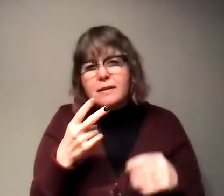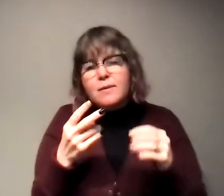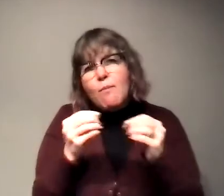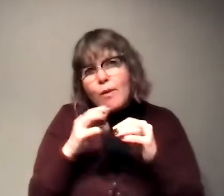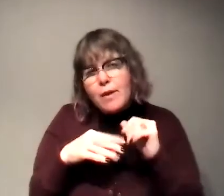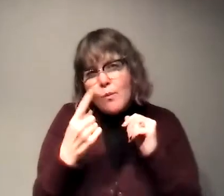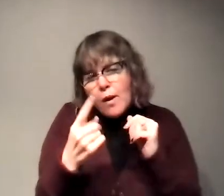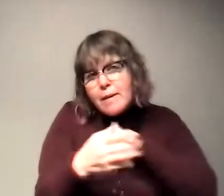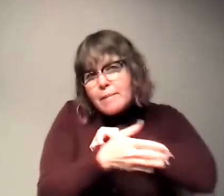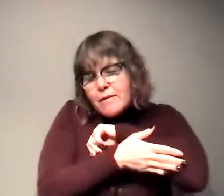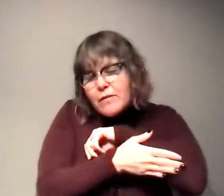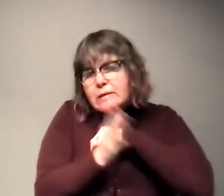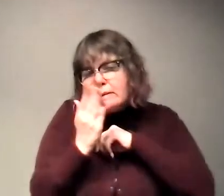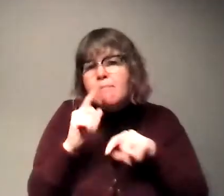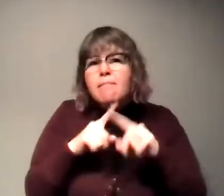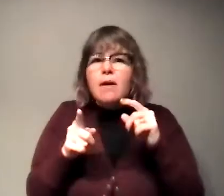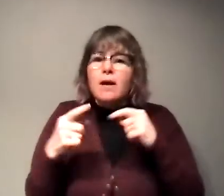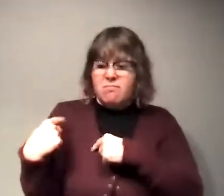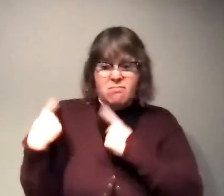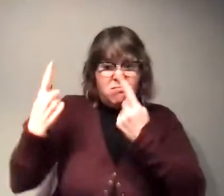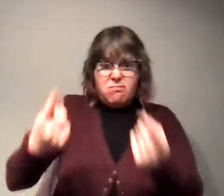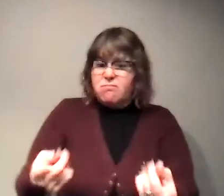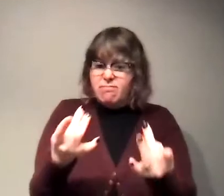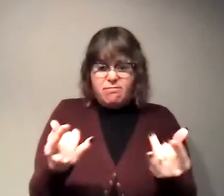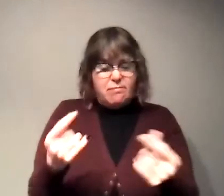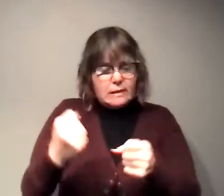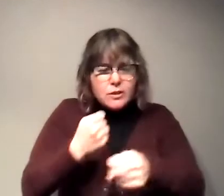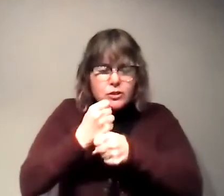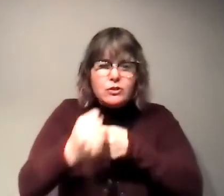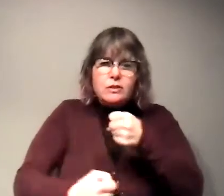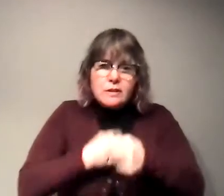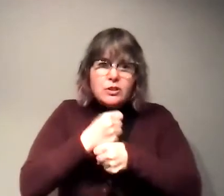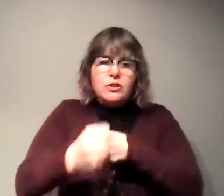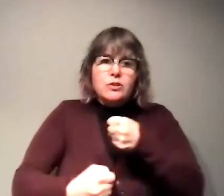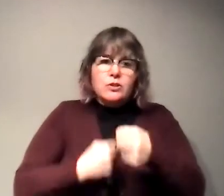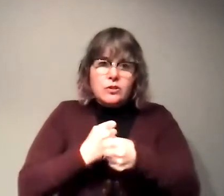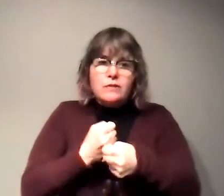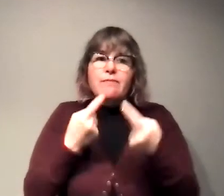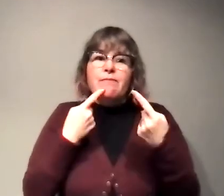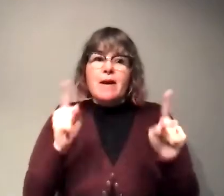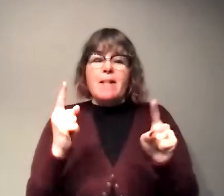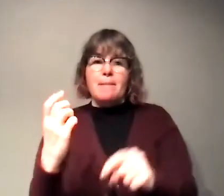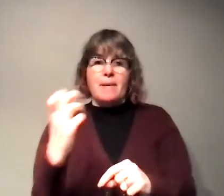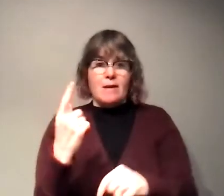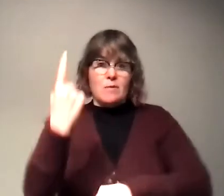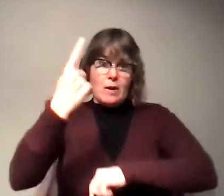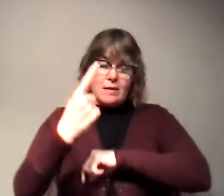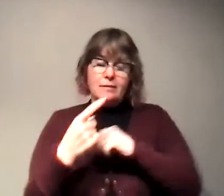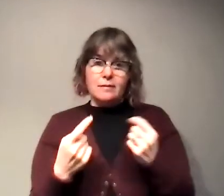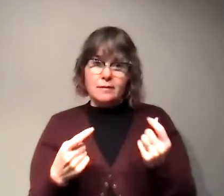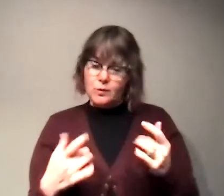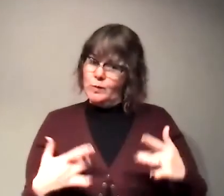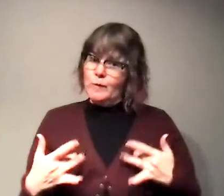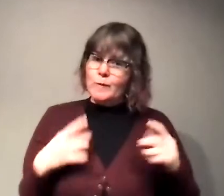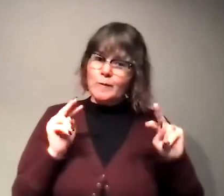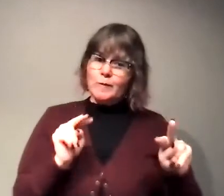one beaver, but we hadn't seen beavers for years and years and years. And we finally found a beaver around. So we're like very excited